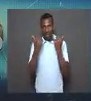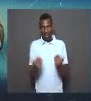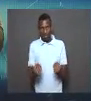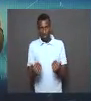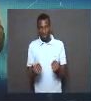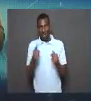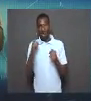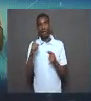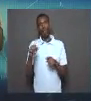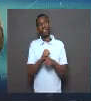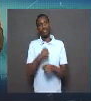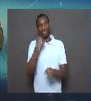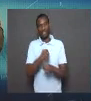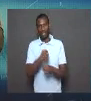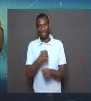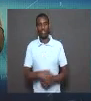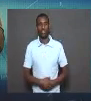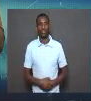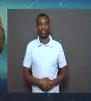Students, let us do an activity.